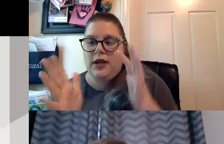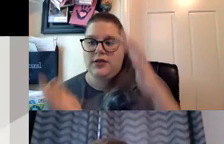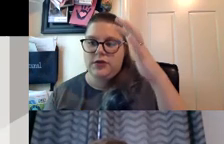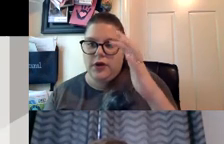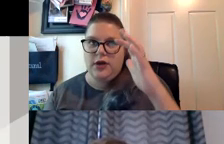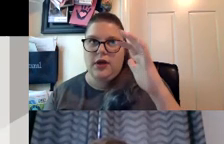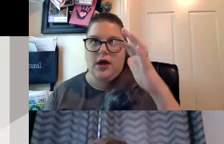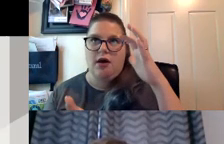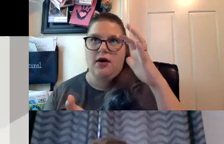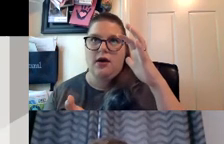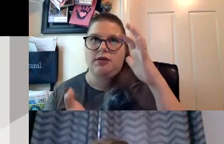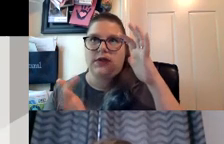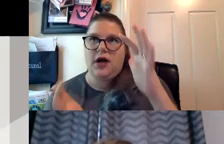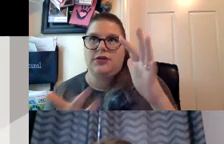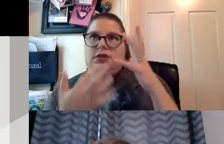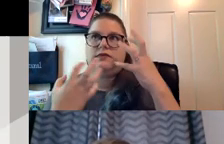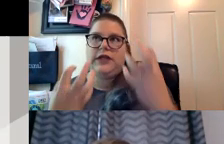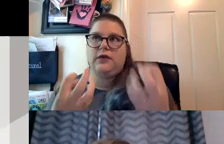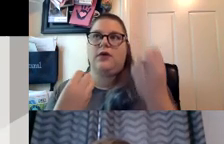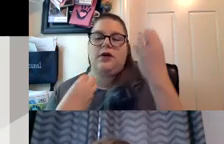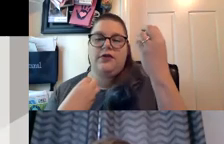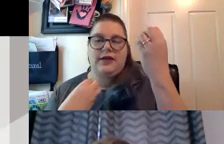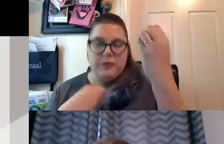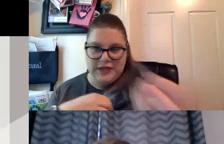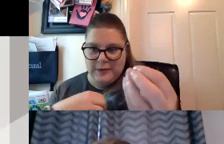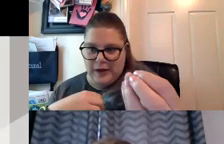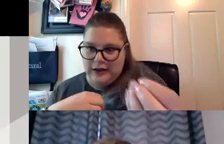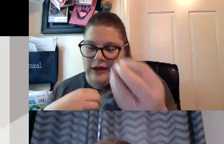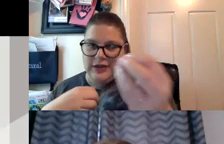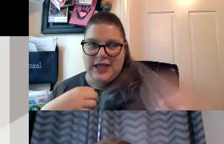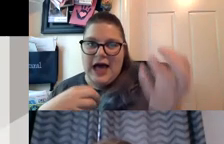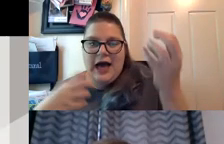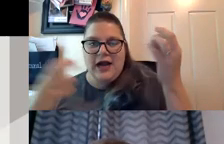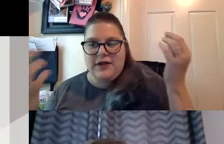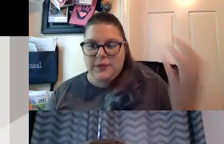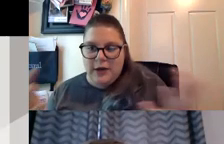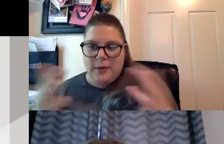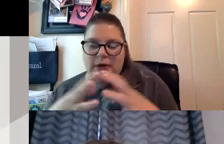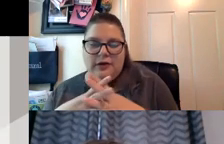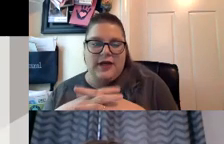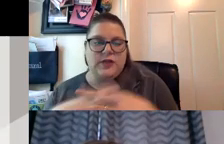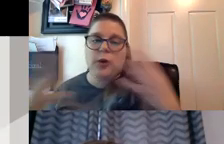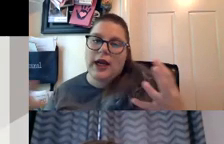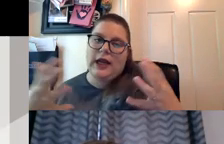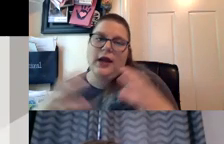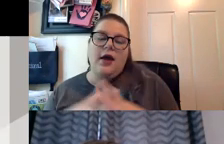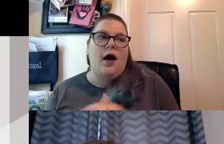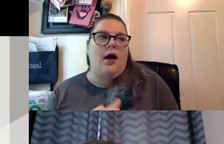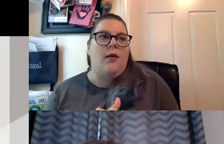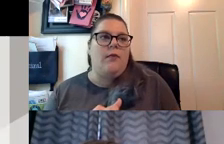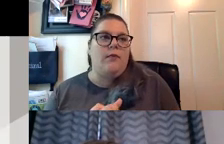put it into a logical reading order that's pleasable to the eye, that's readable, that's